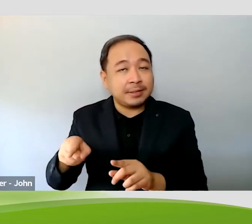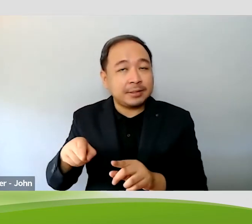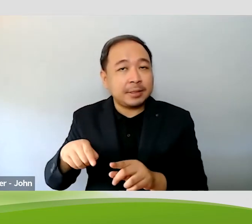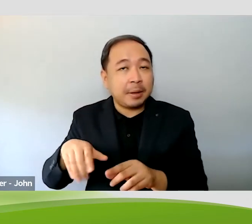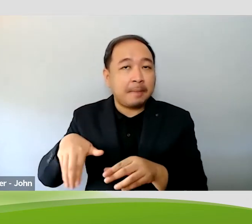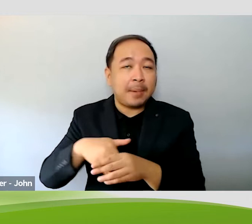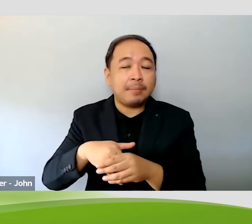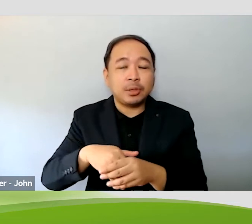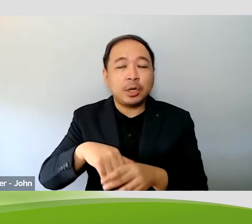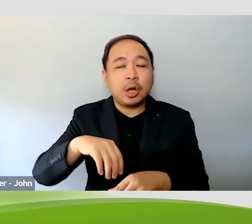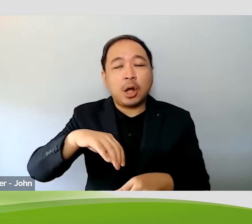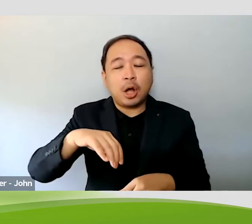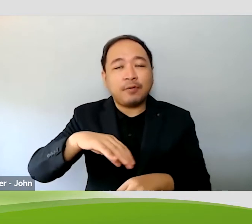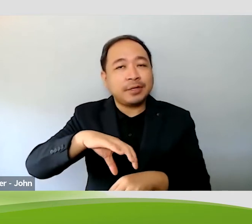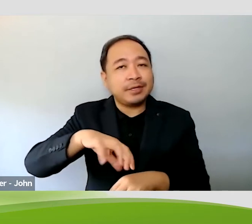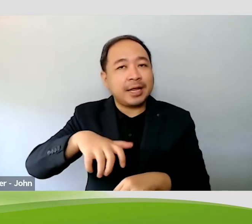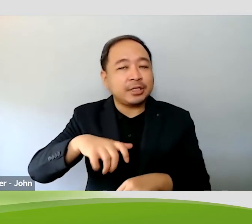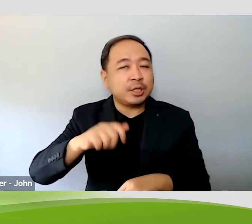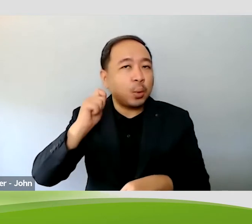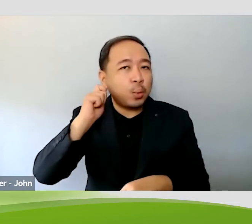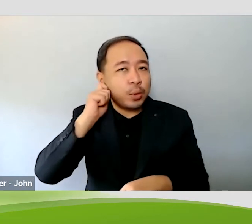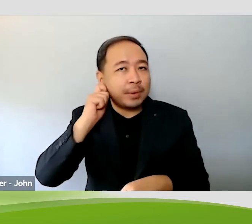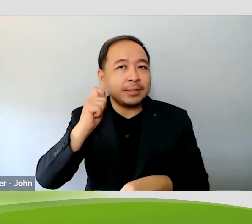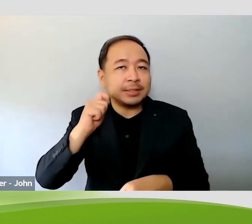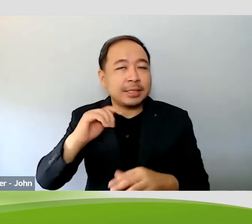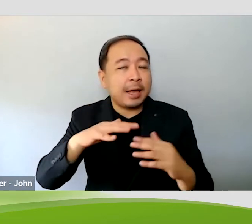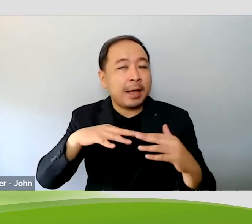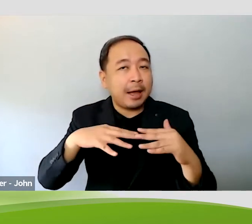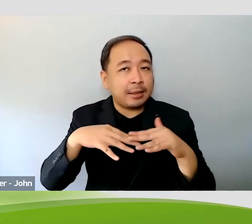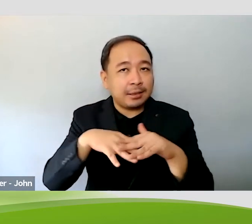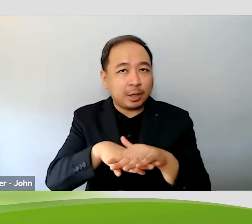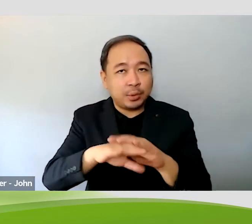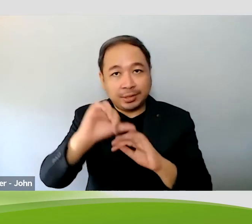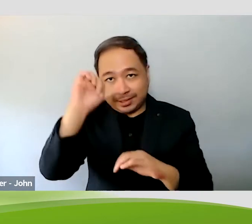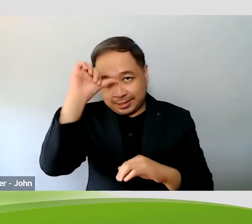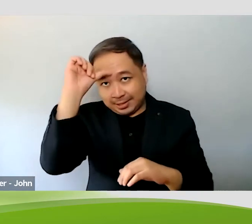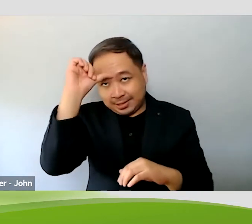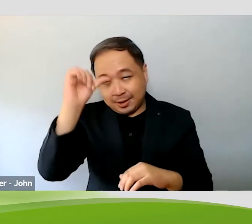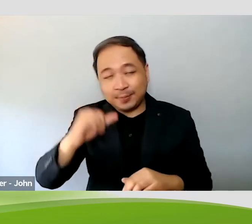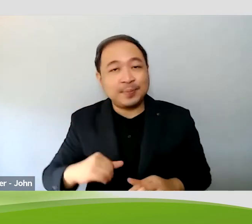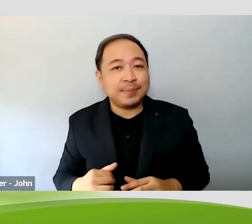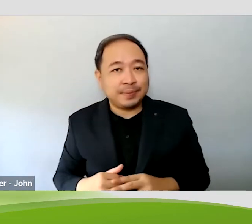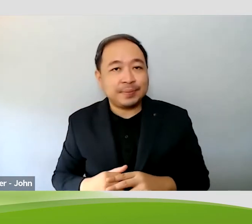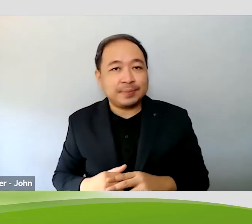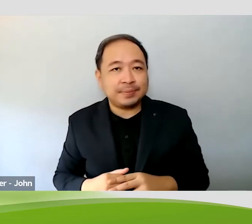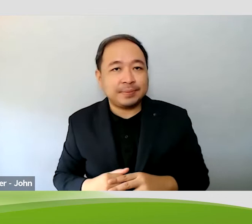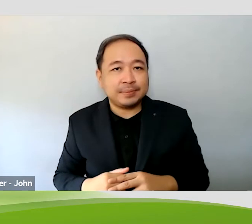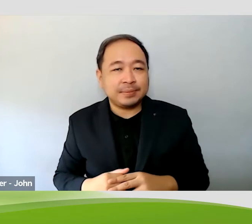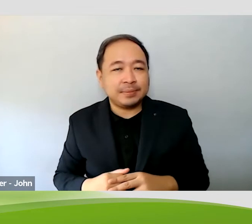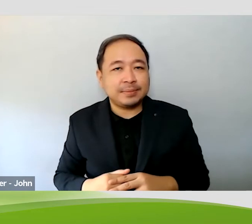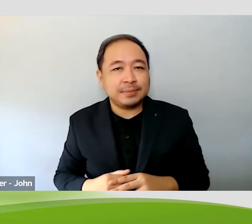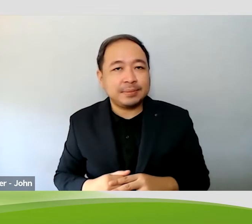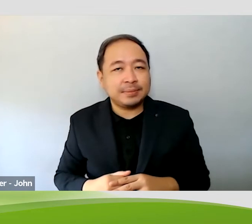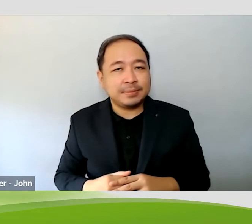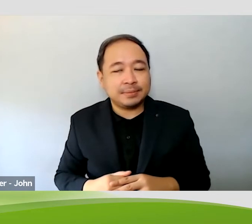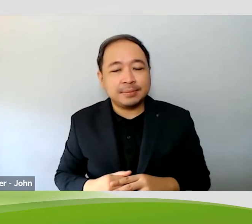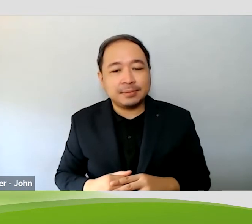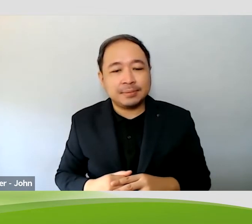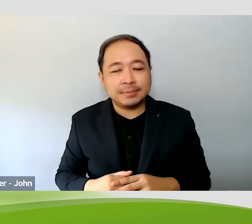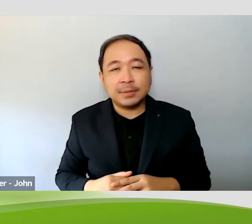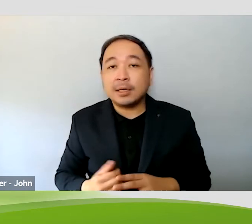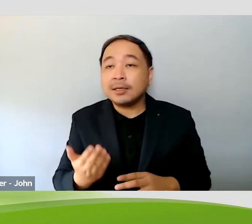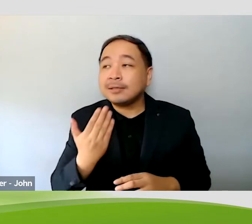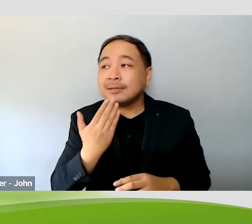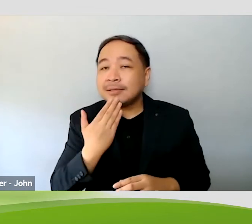Farmers Network in India. Jivika Shiv, the floor is yours. Thank you very much. I